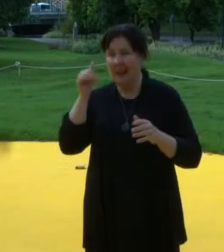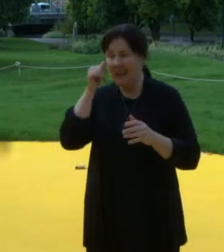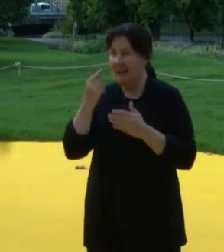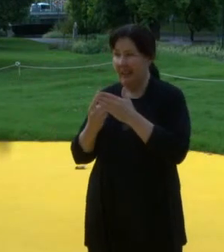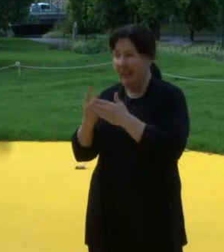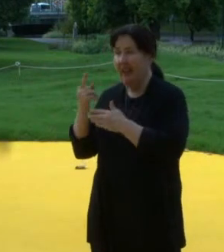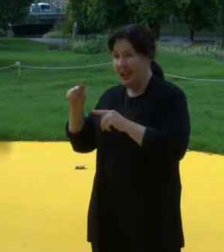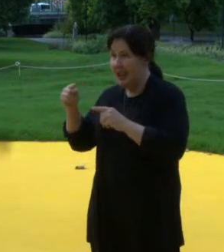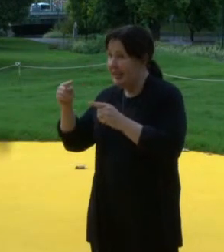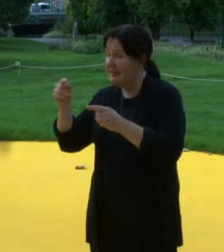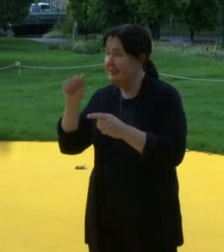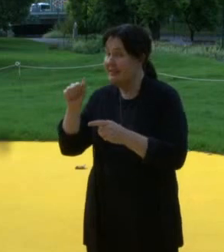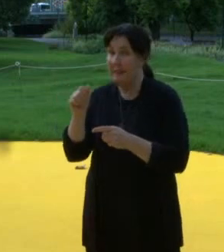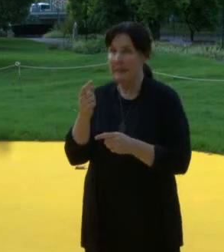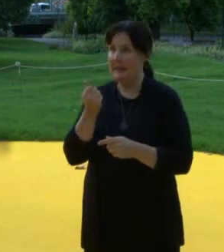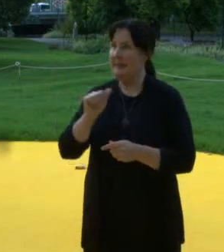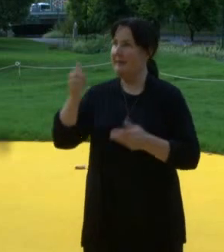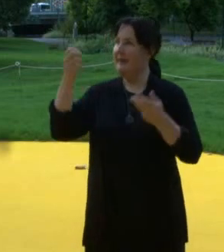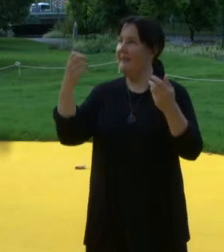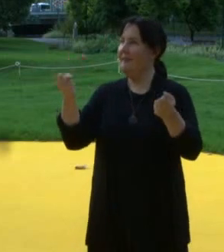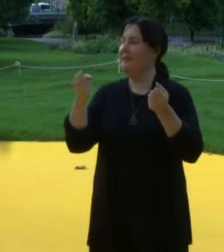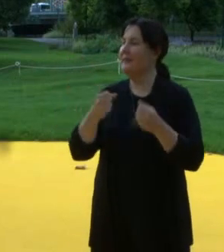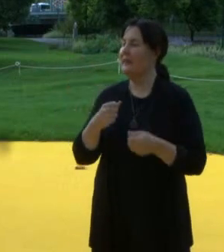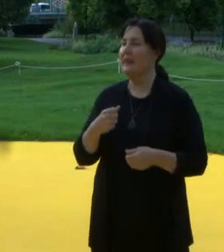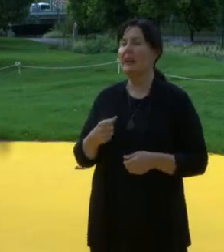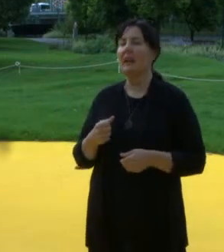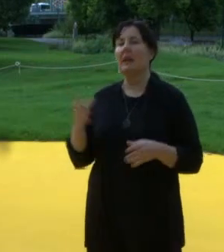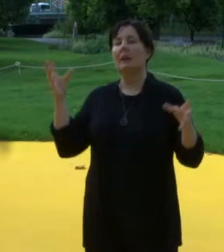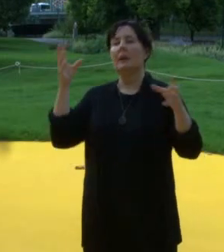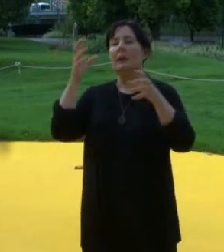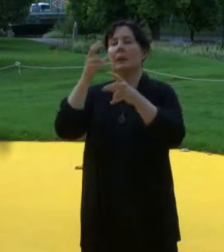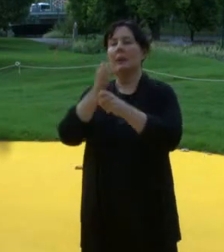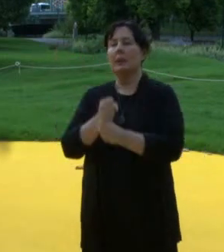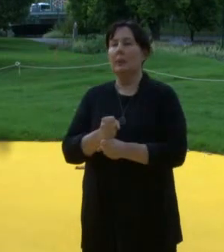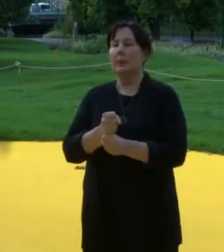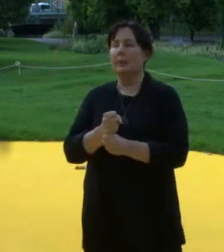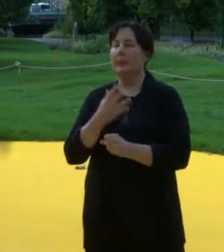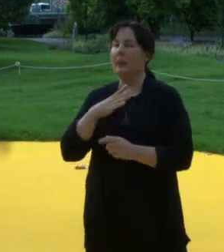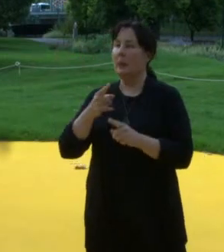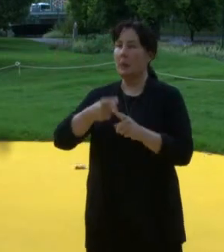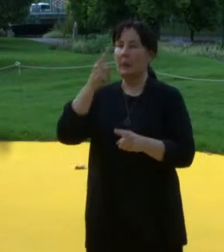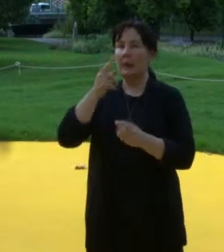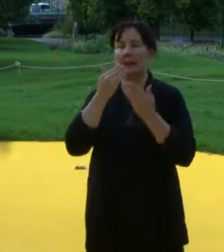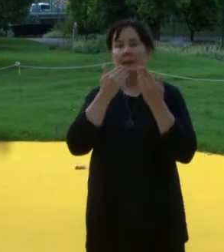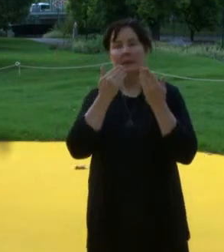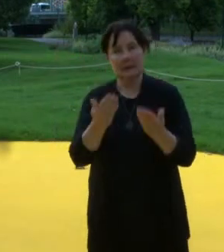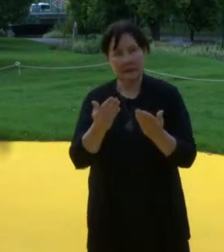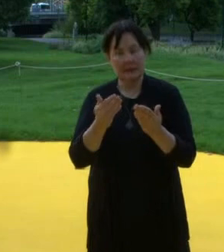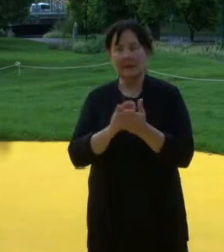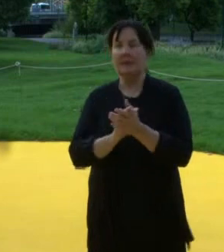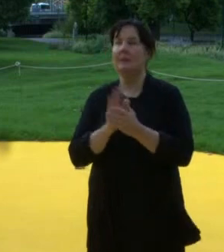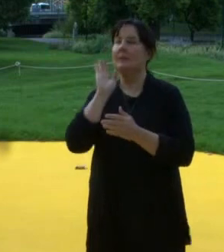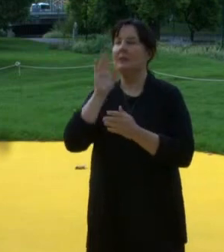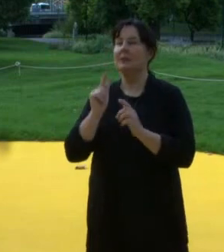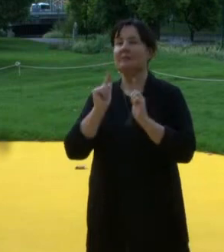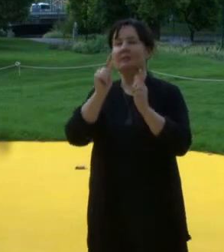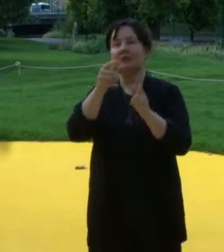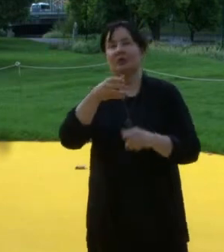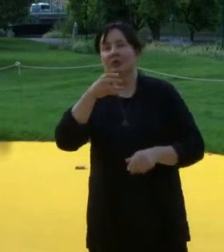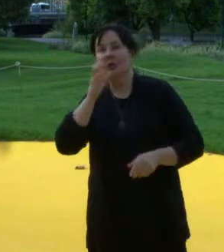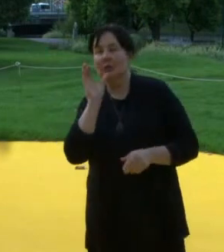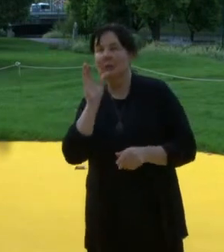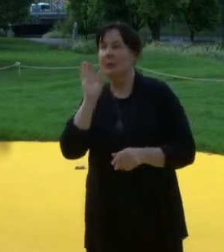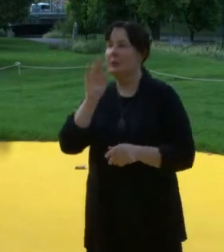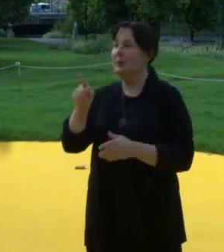I'm concluding tonight's adventures. I'd like to make some quick thank yous before you get a drink, before